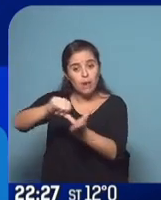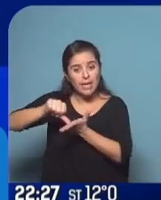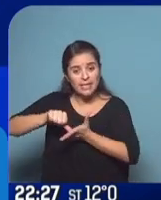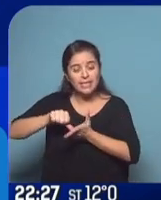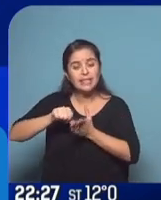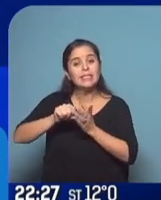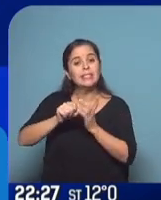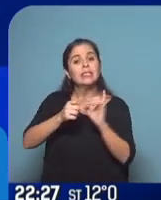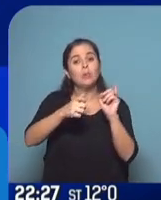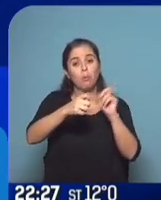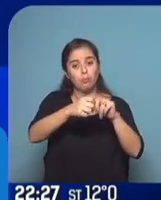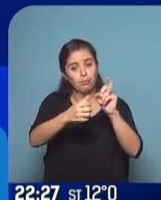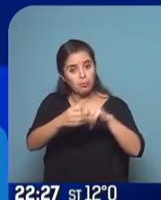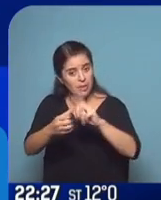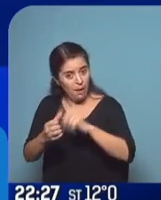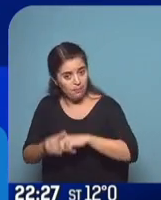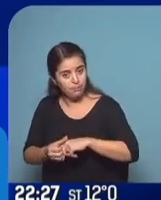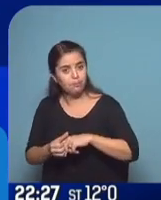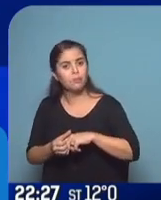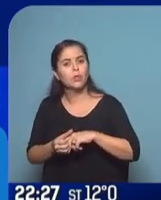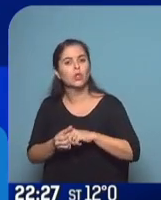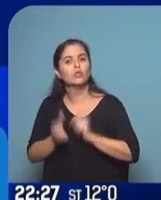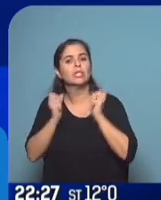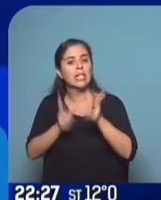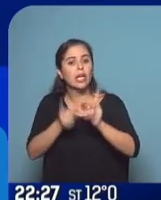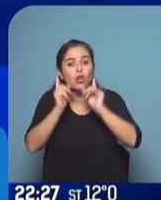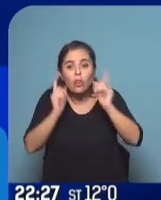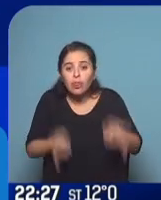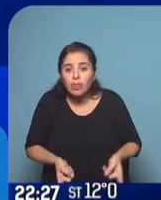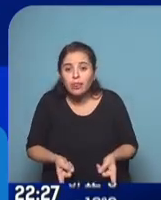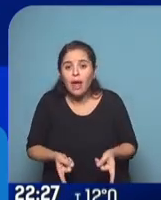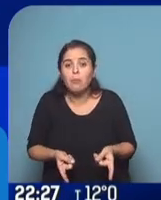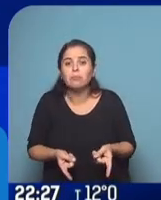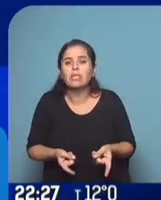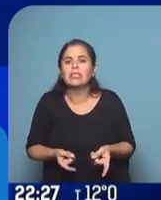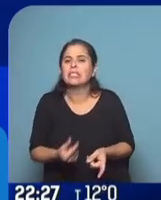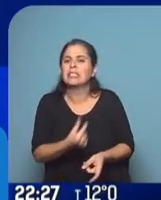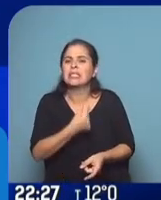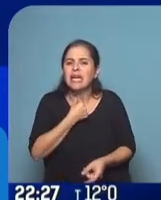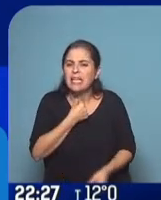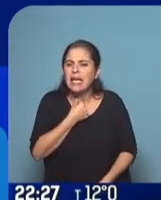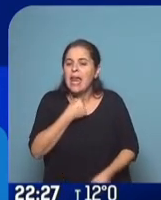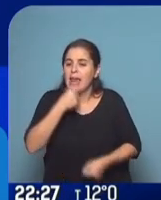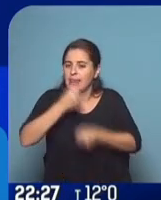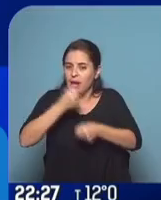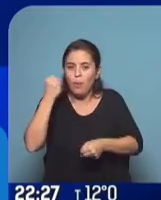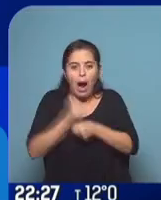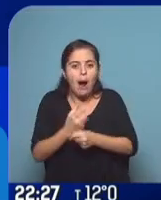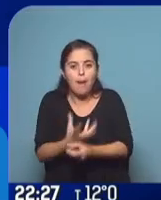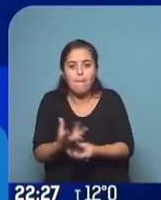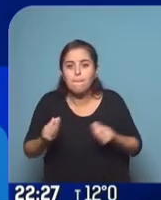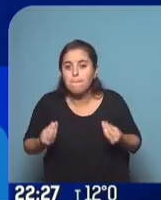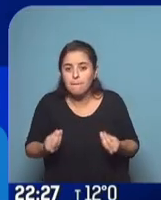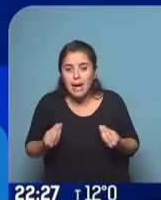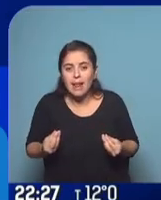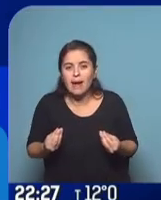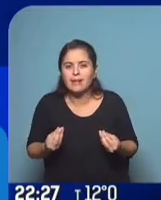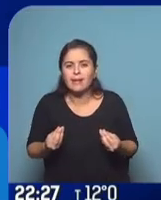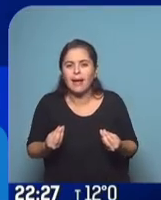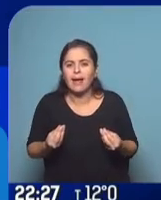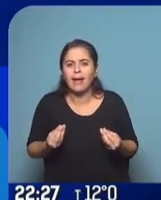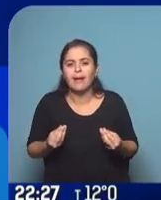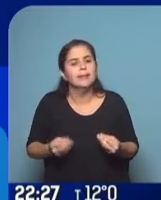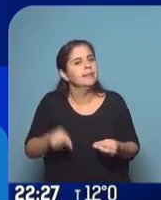expressed, that of trying to focus all our action, all our diplomatic work to try